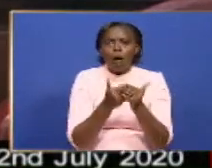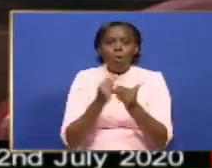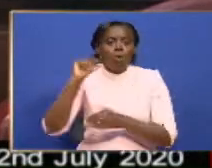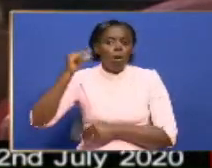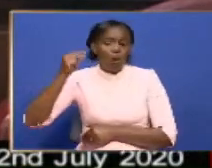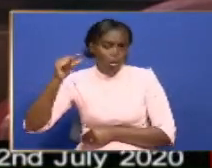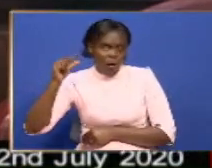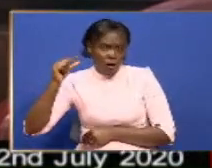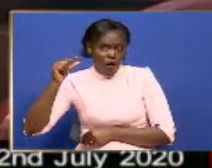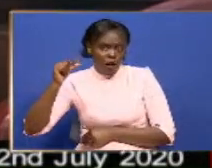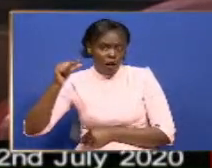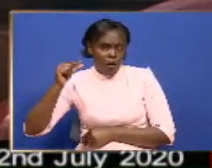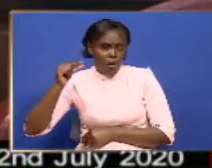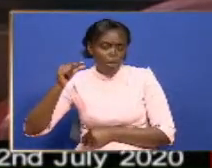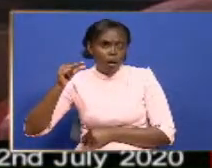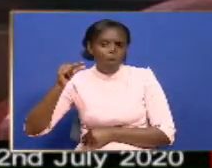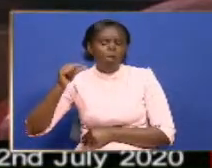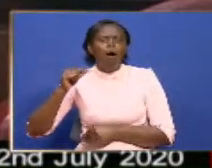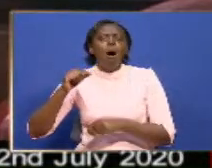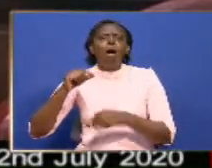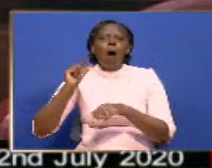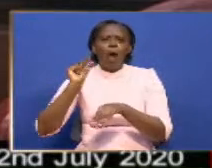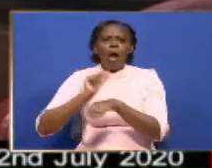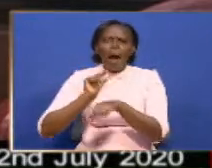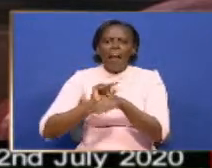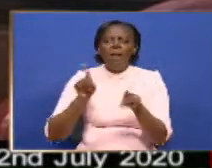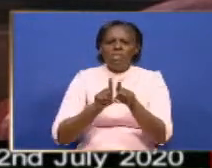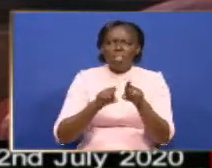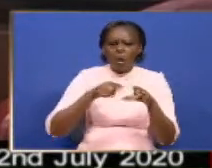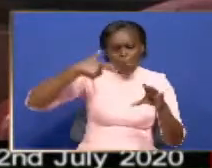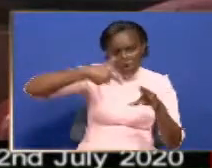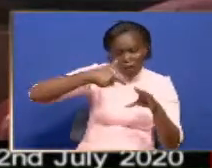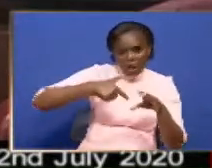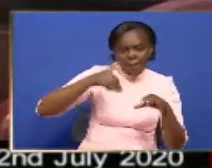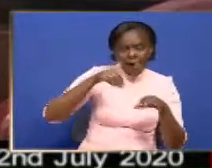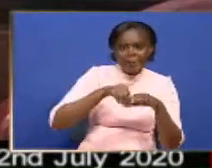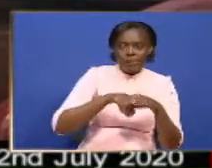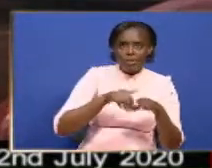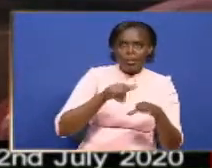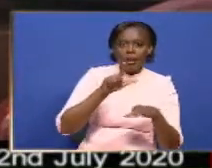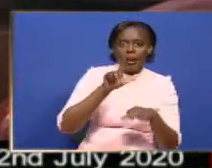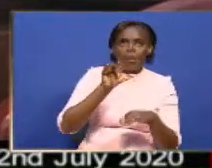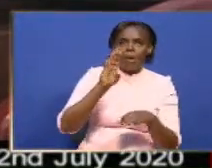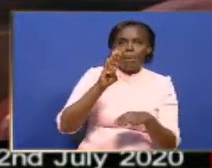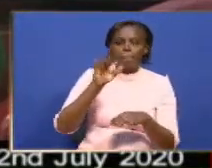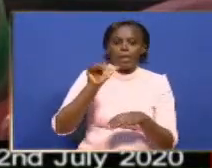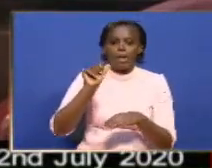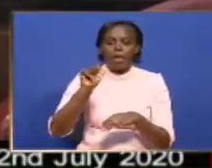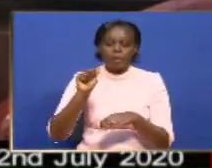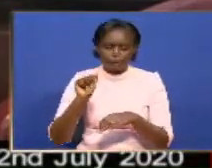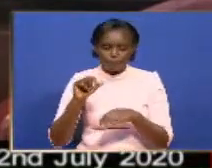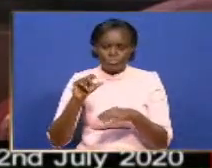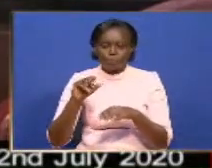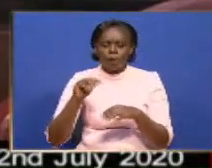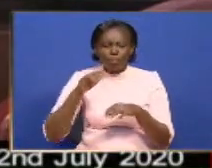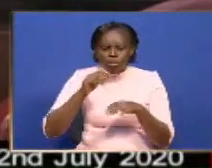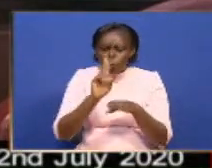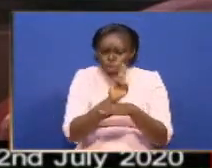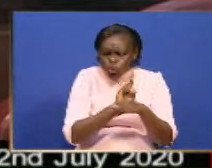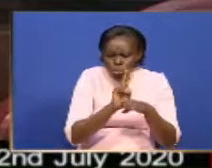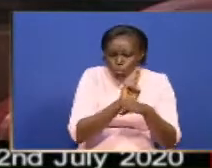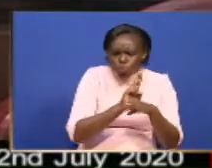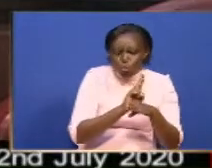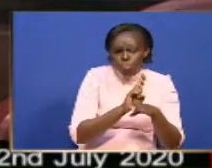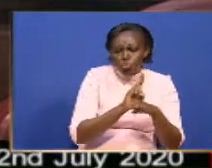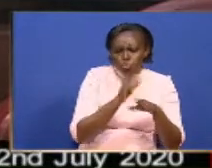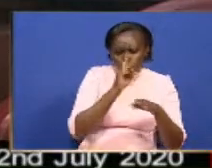mines in Ghana, is more worth than all the oil wells in Libya, Honorable Speaker. So if we can tap on this human